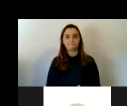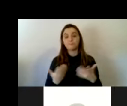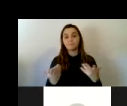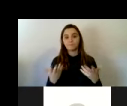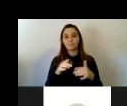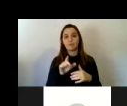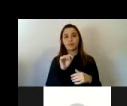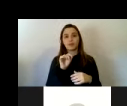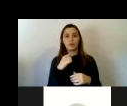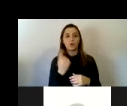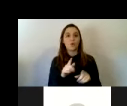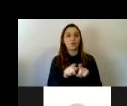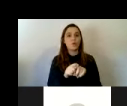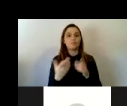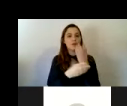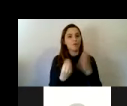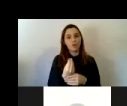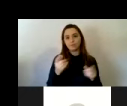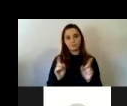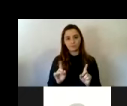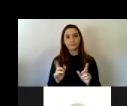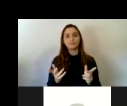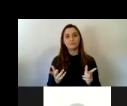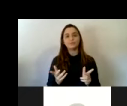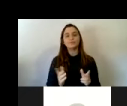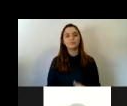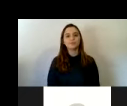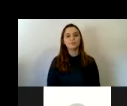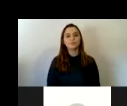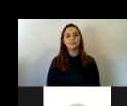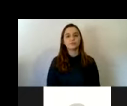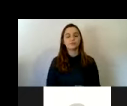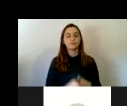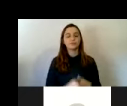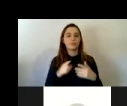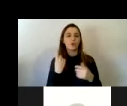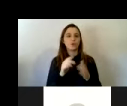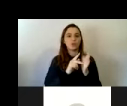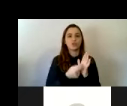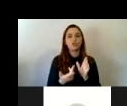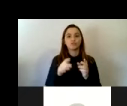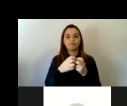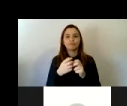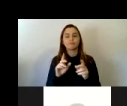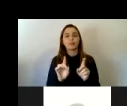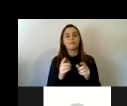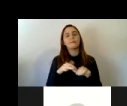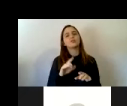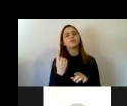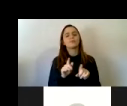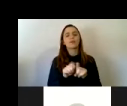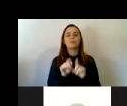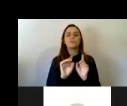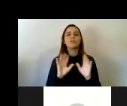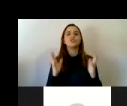not lawyers. We are not working with technology issues, but we have a general